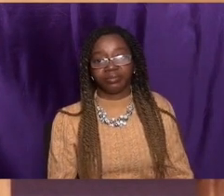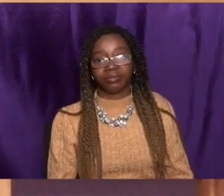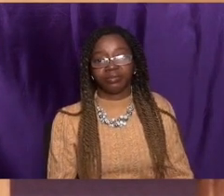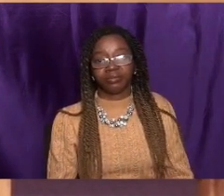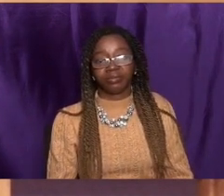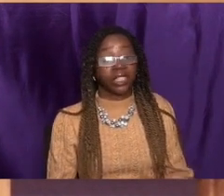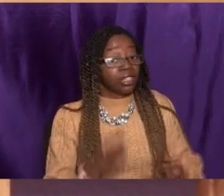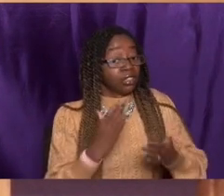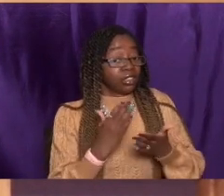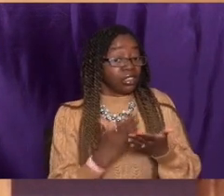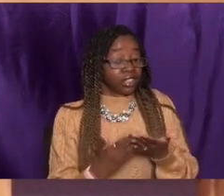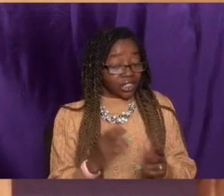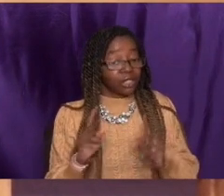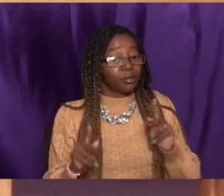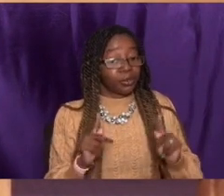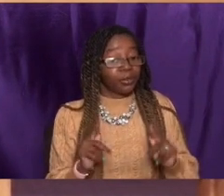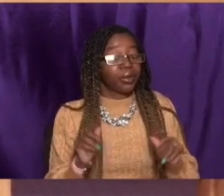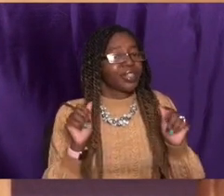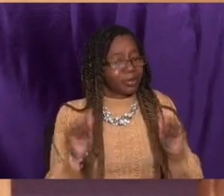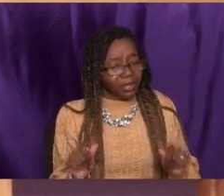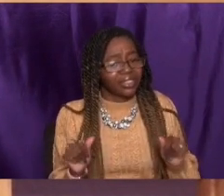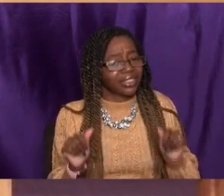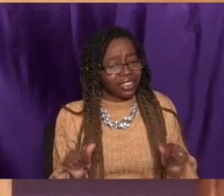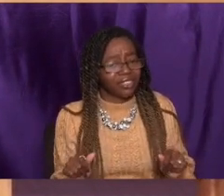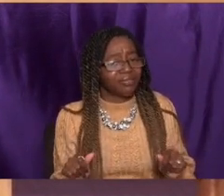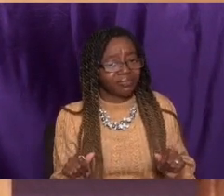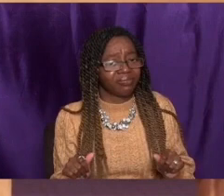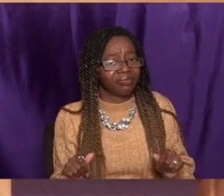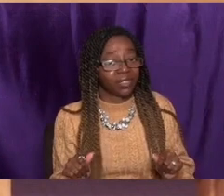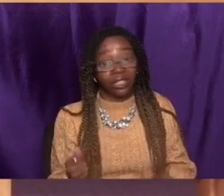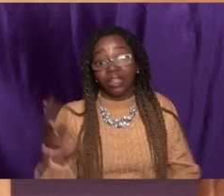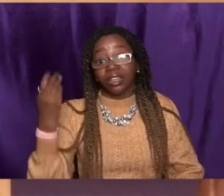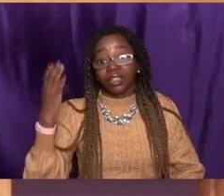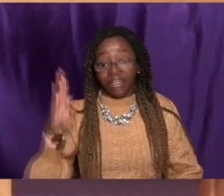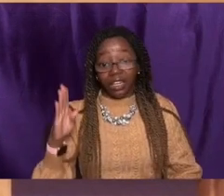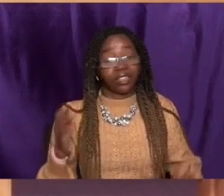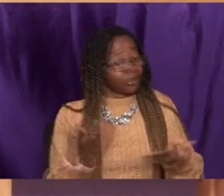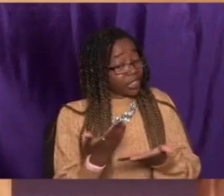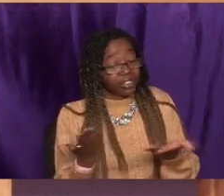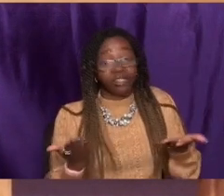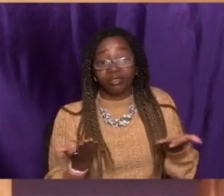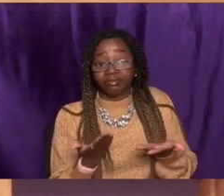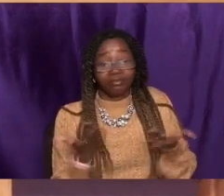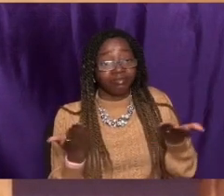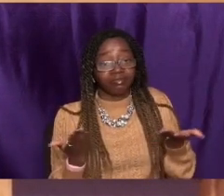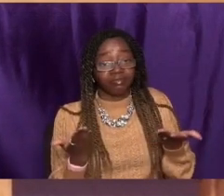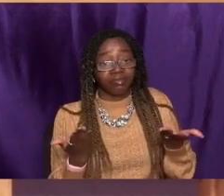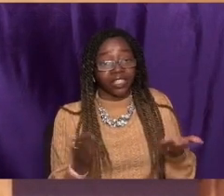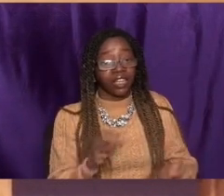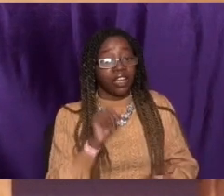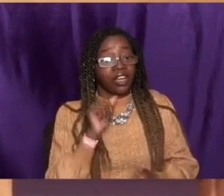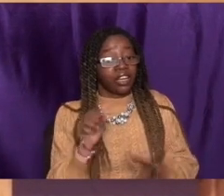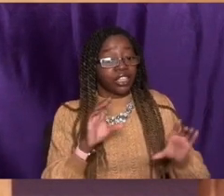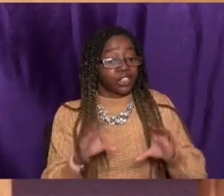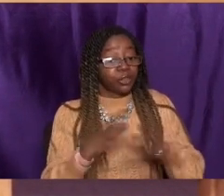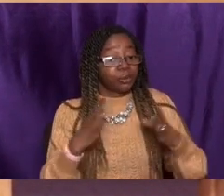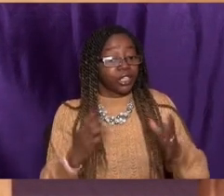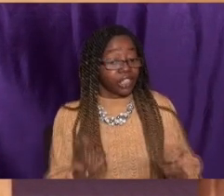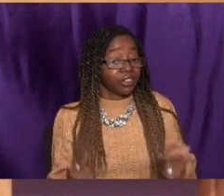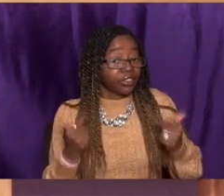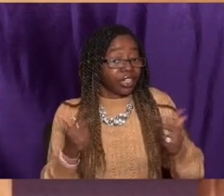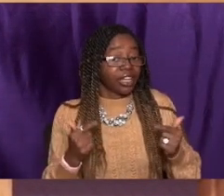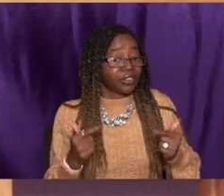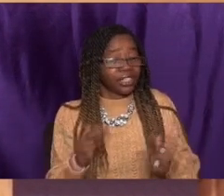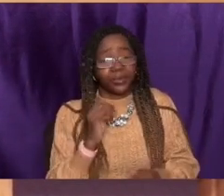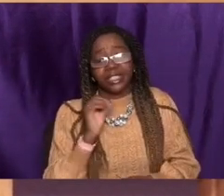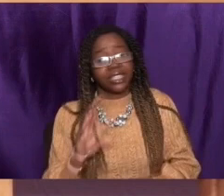While some people have the ability, God, I'm available. Not really to do much in their lives. It's nothing worse than